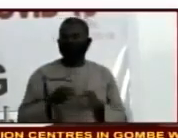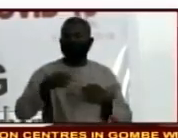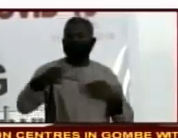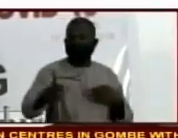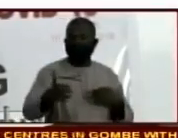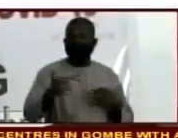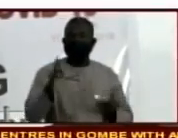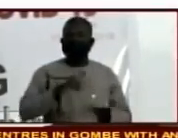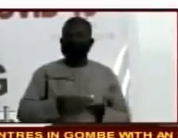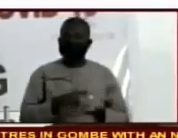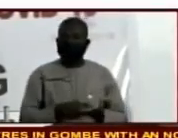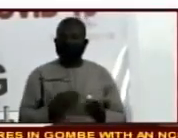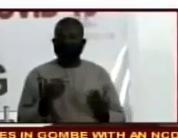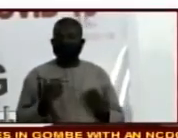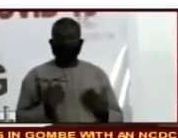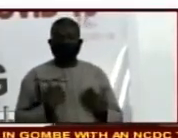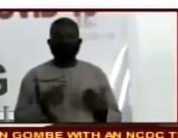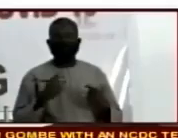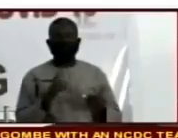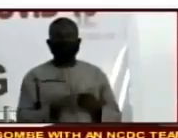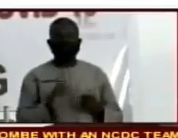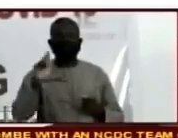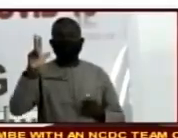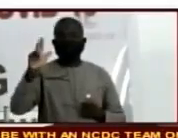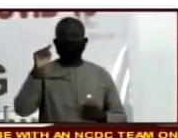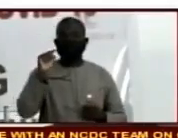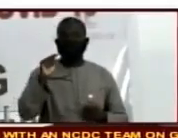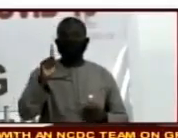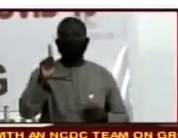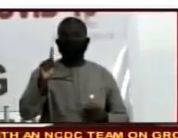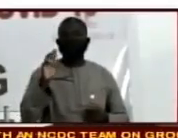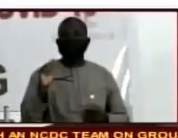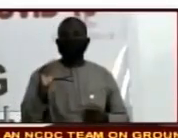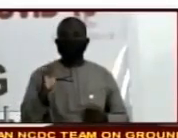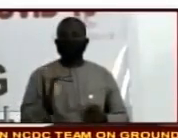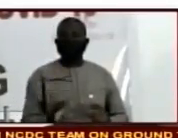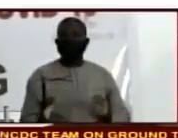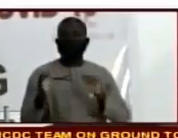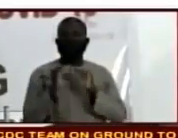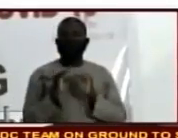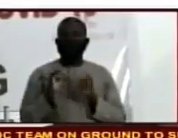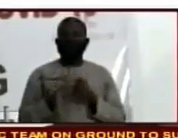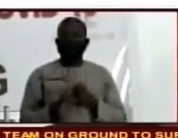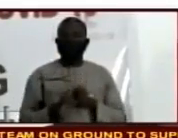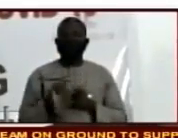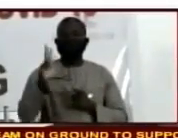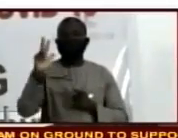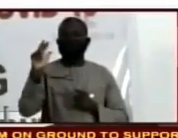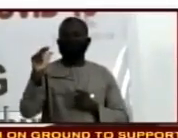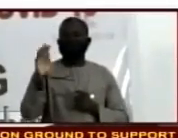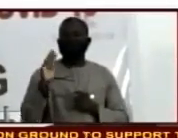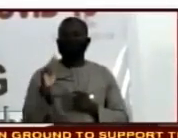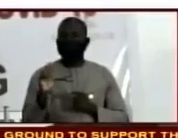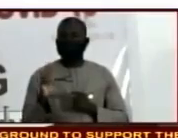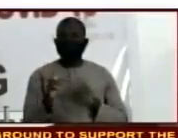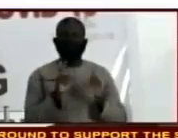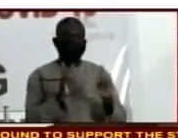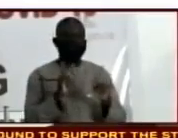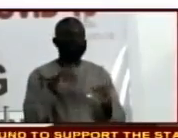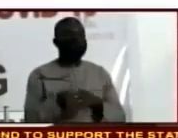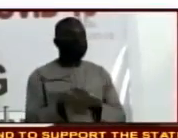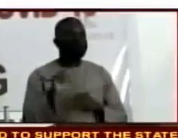has now grown to 3.1 million, equivalent to 13 million individuals across 35